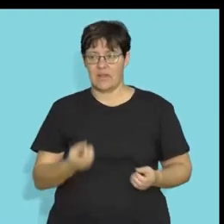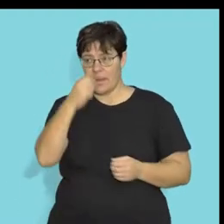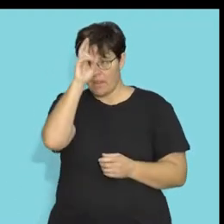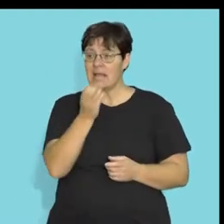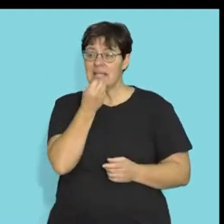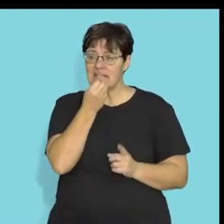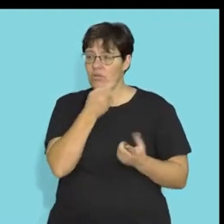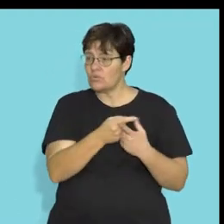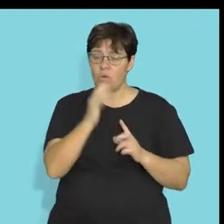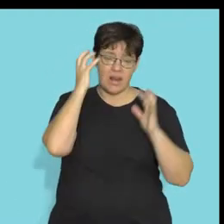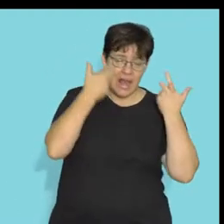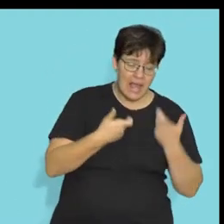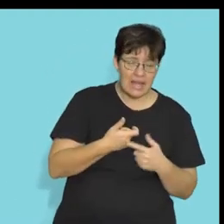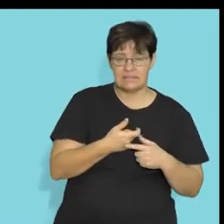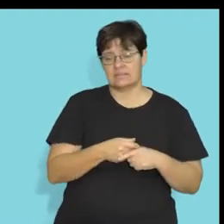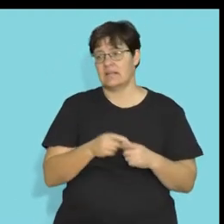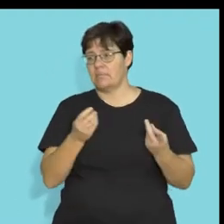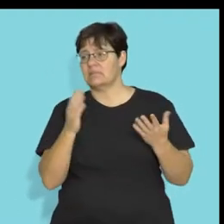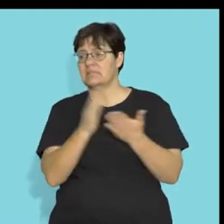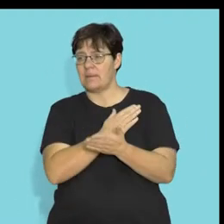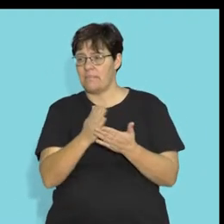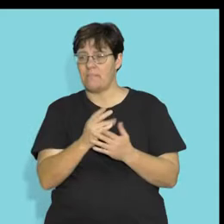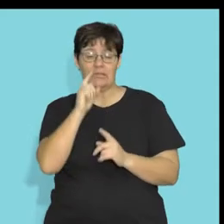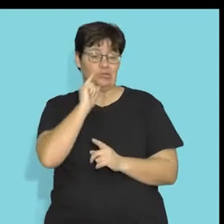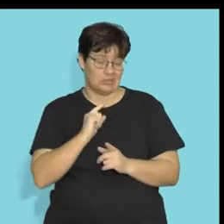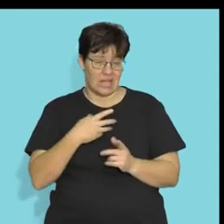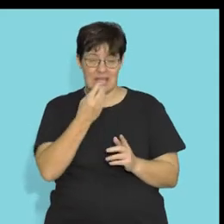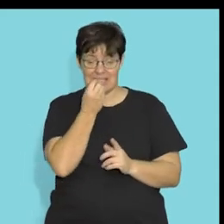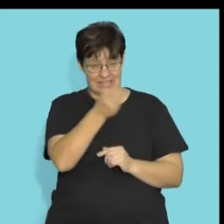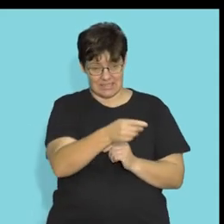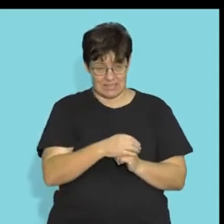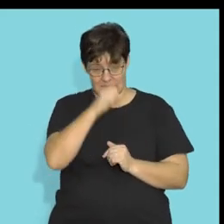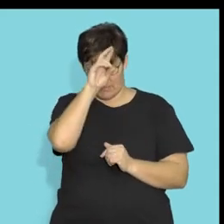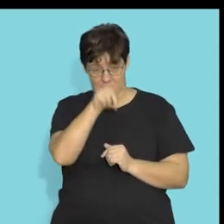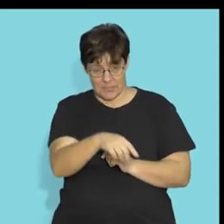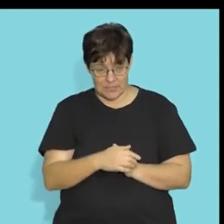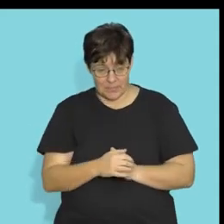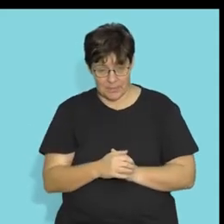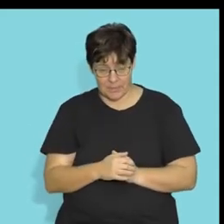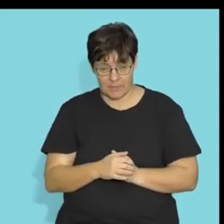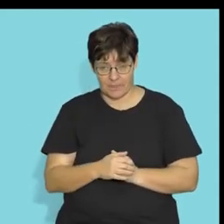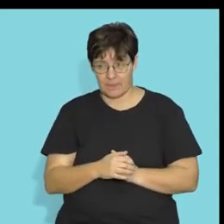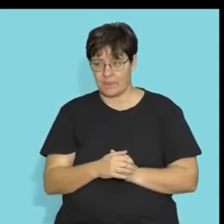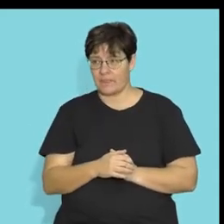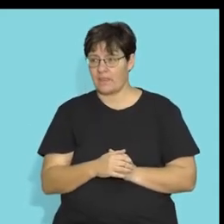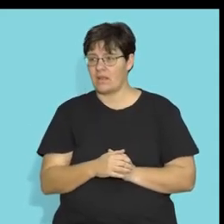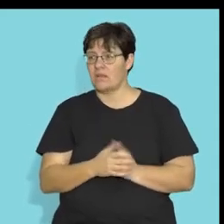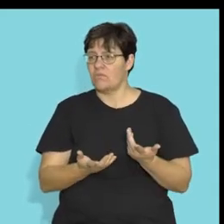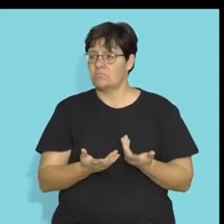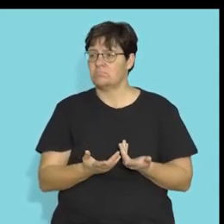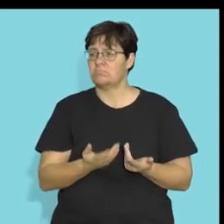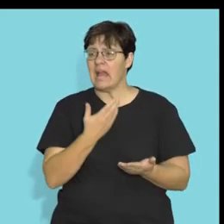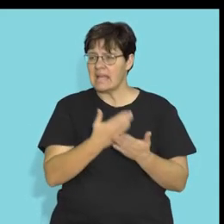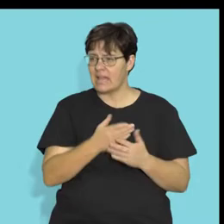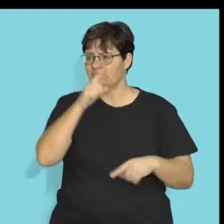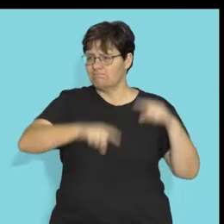by the leopard, the lion, and even sometimes the cheetahs. So again, it shows you that a predator may